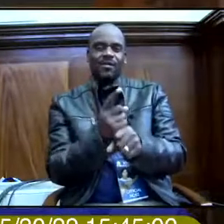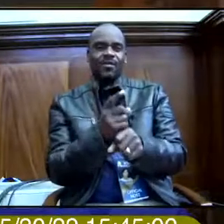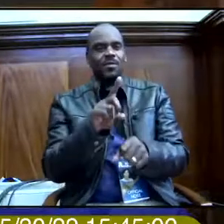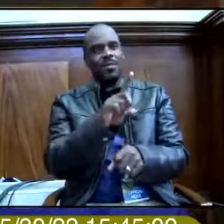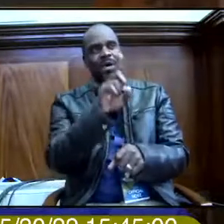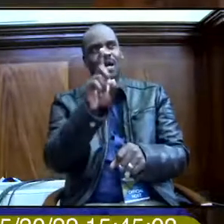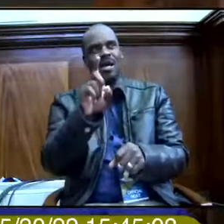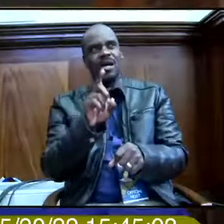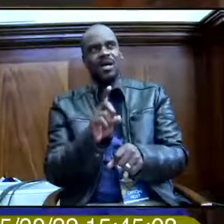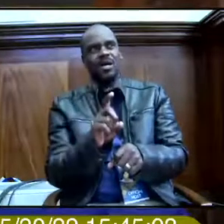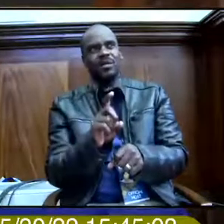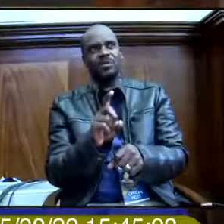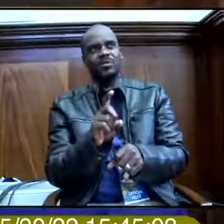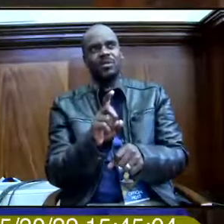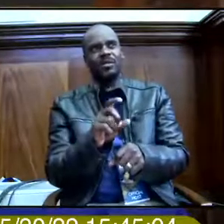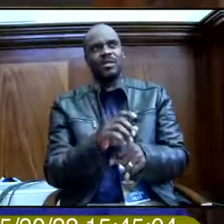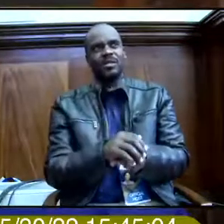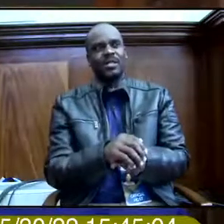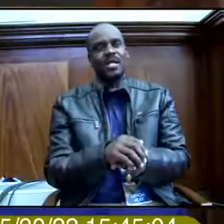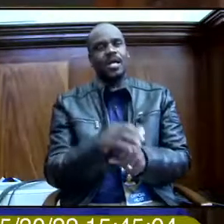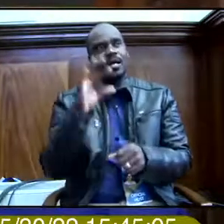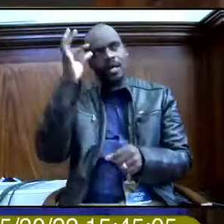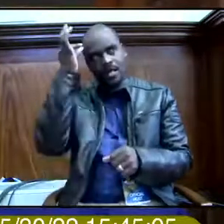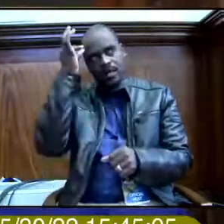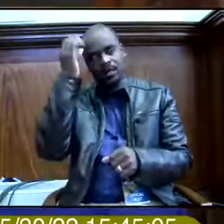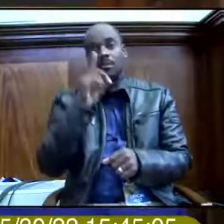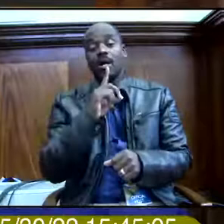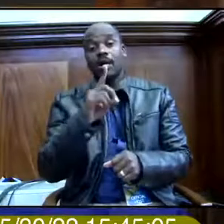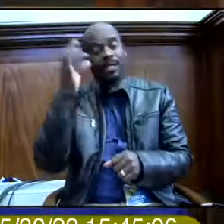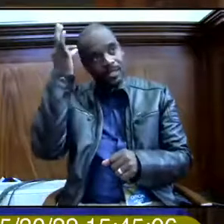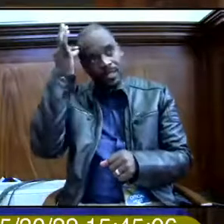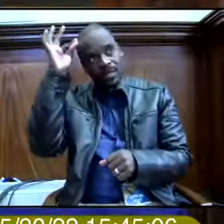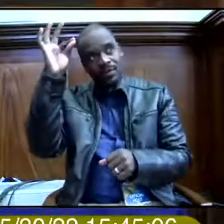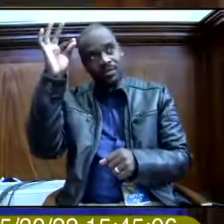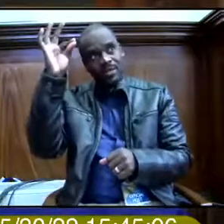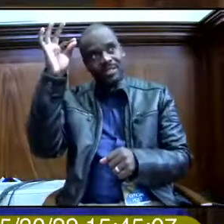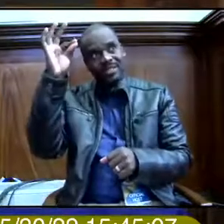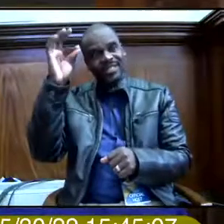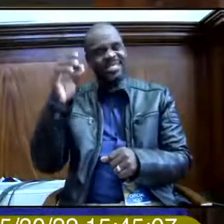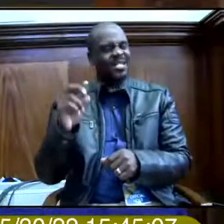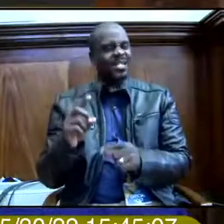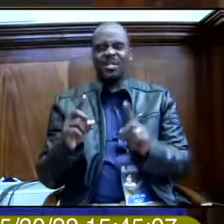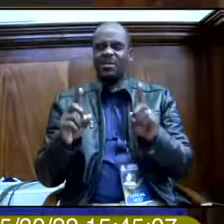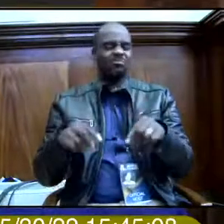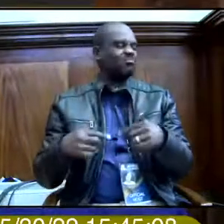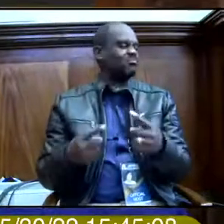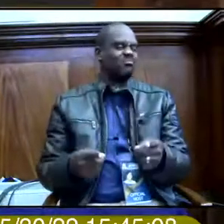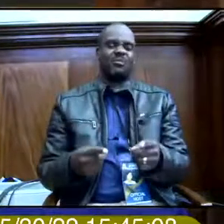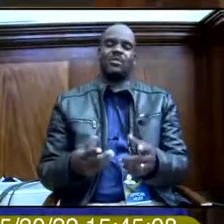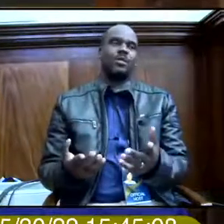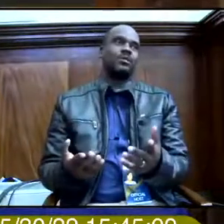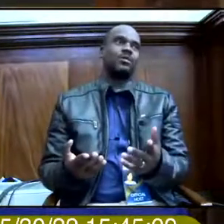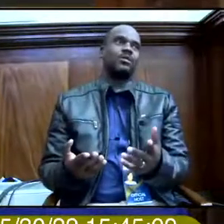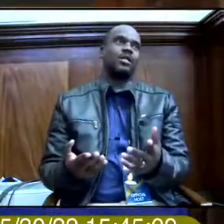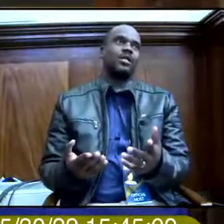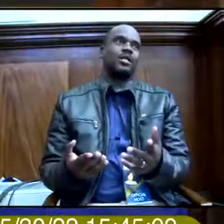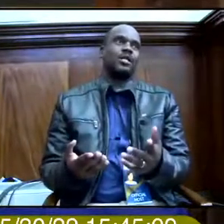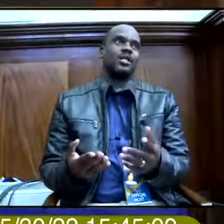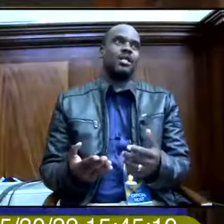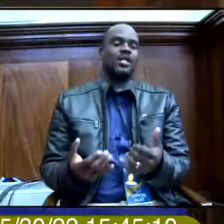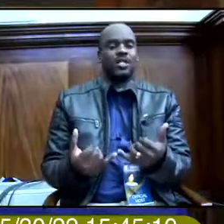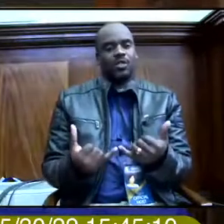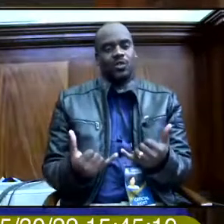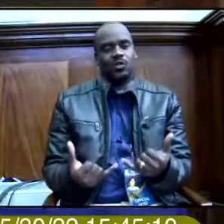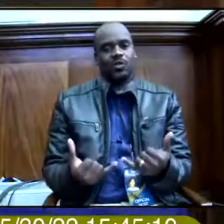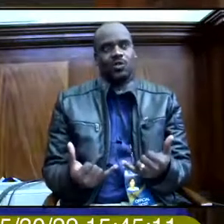employer the employer will say the government the government have not yet paid me so the question